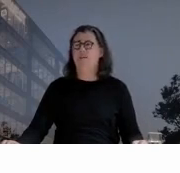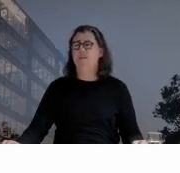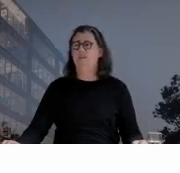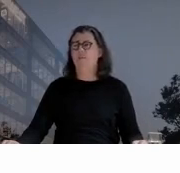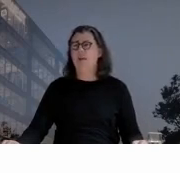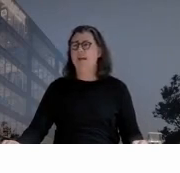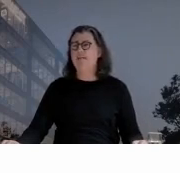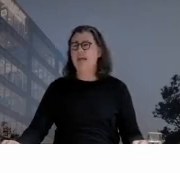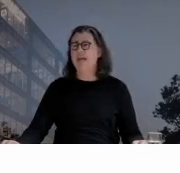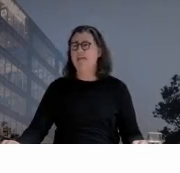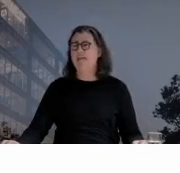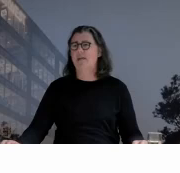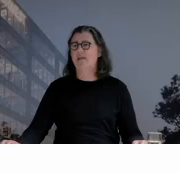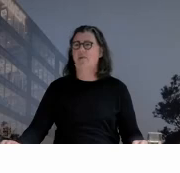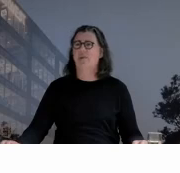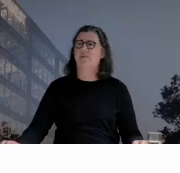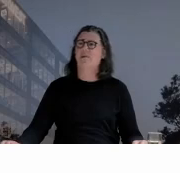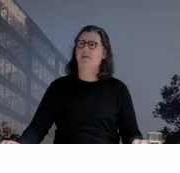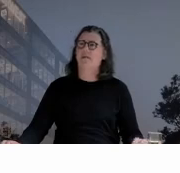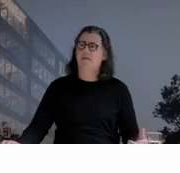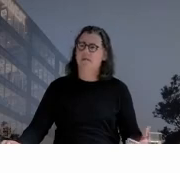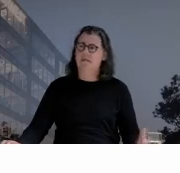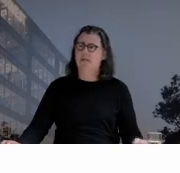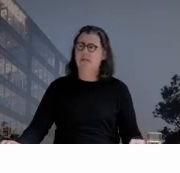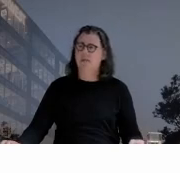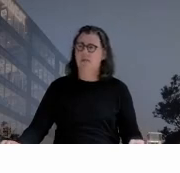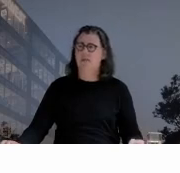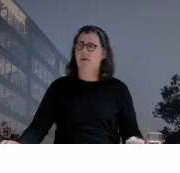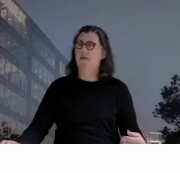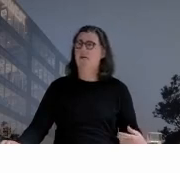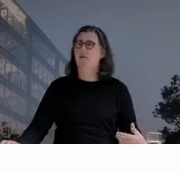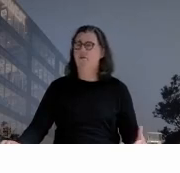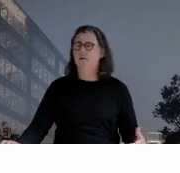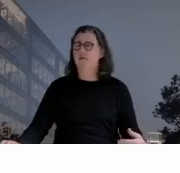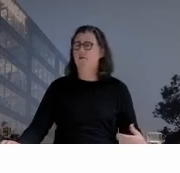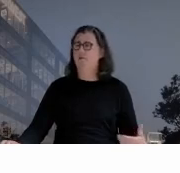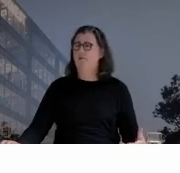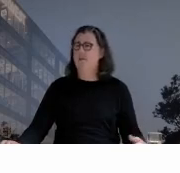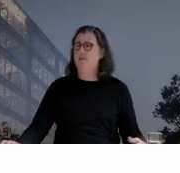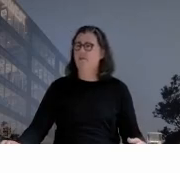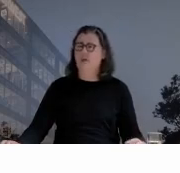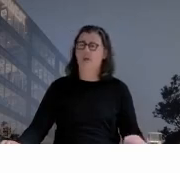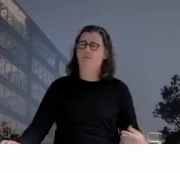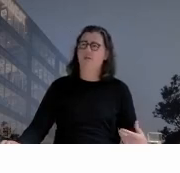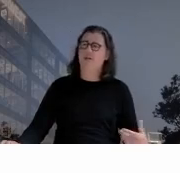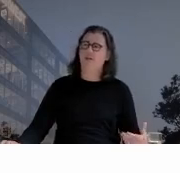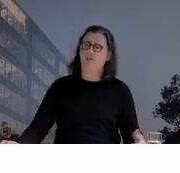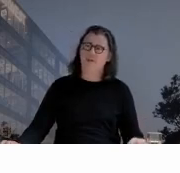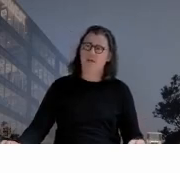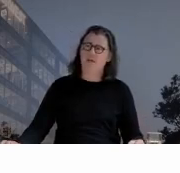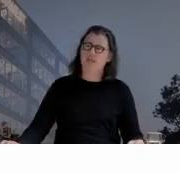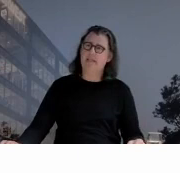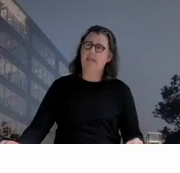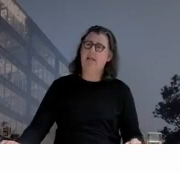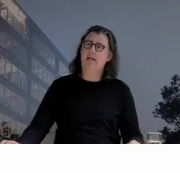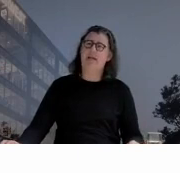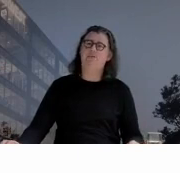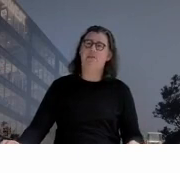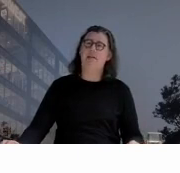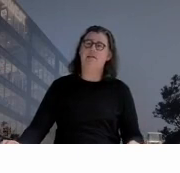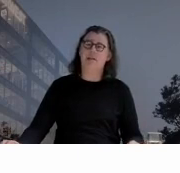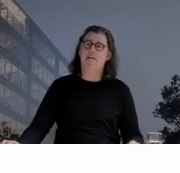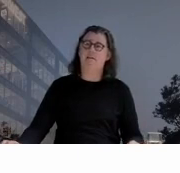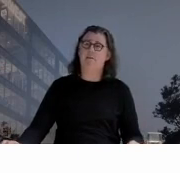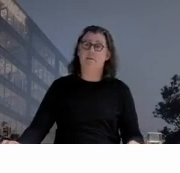We effectively replace end stage with thinking circular, reuse, recovery, and recycling, and